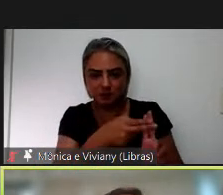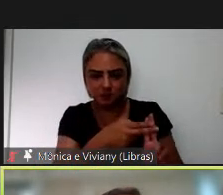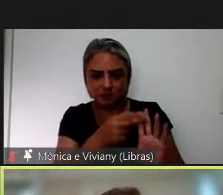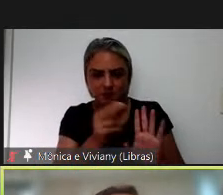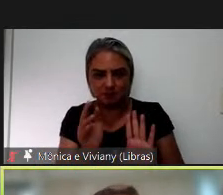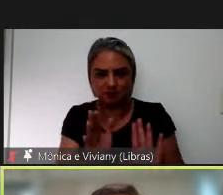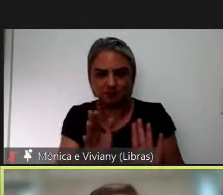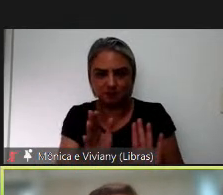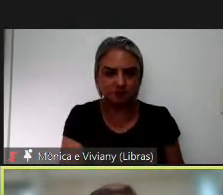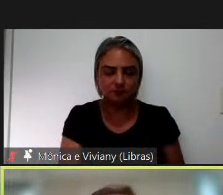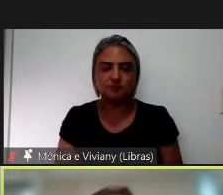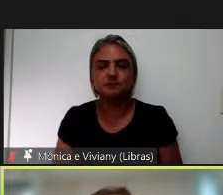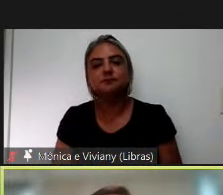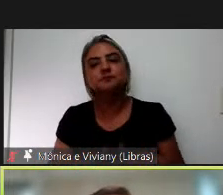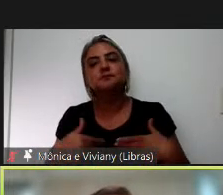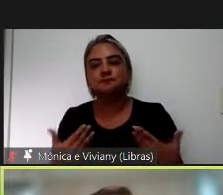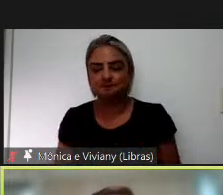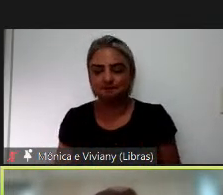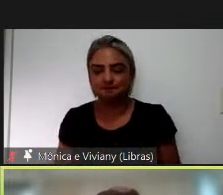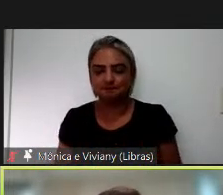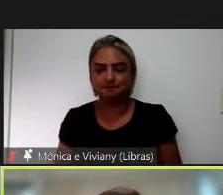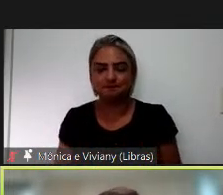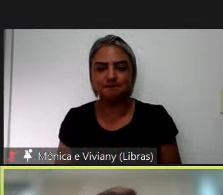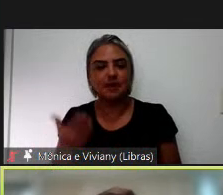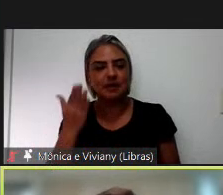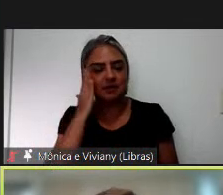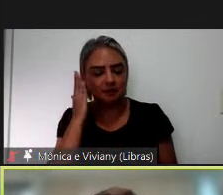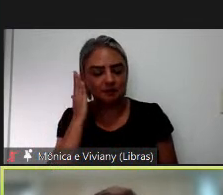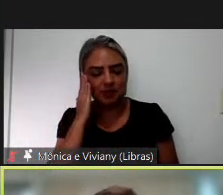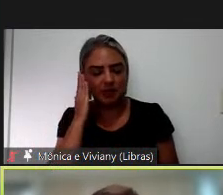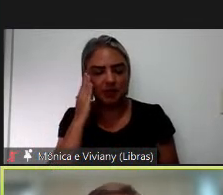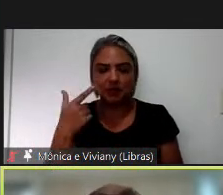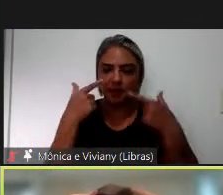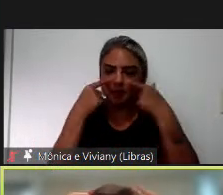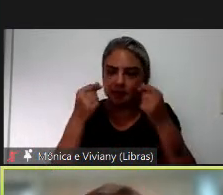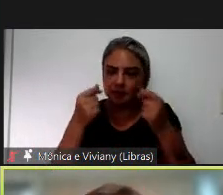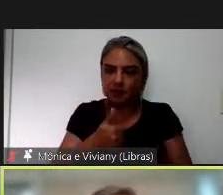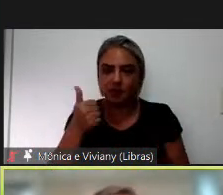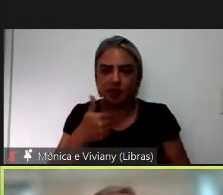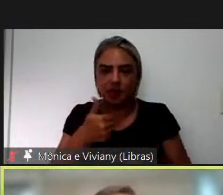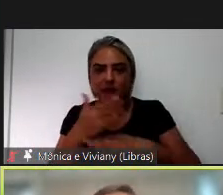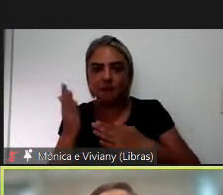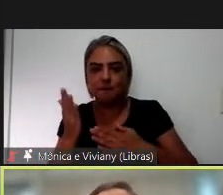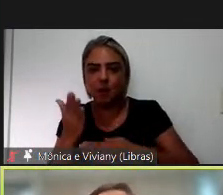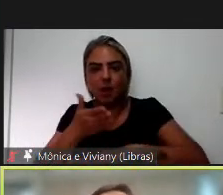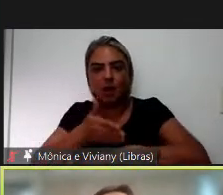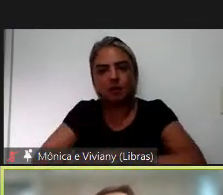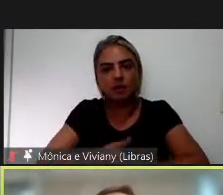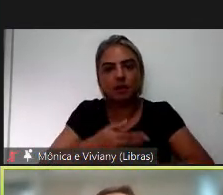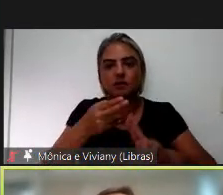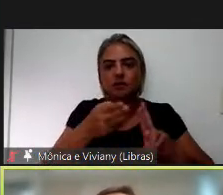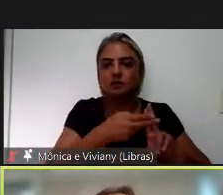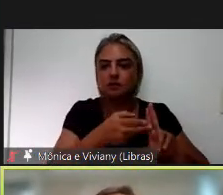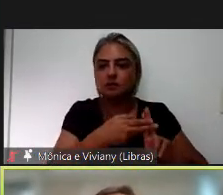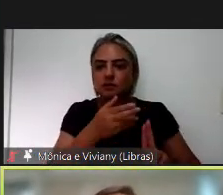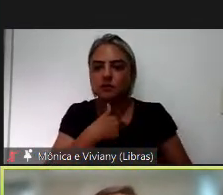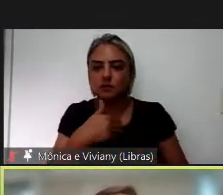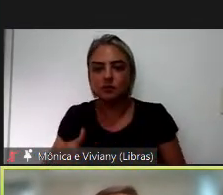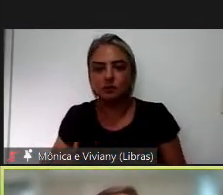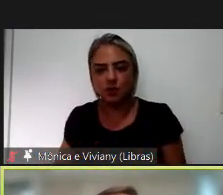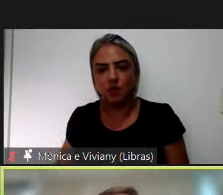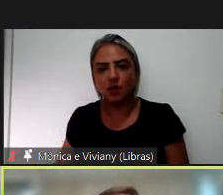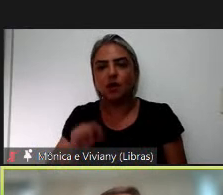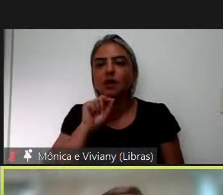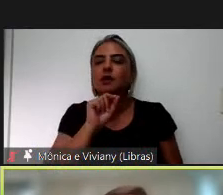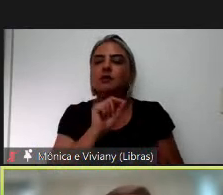for this department in the national health system. So consider that the primary healthcare is